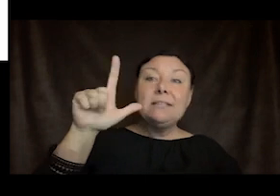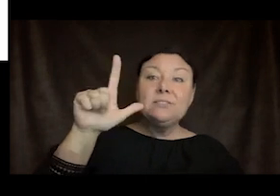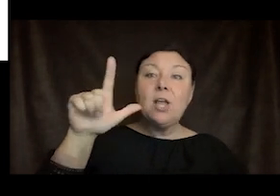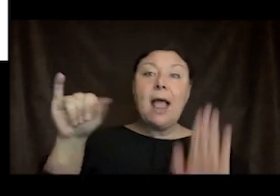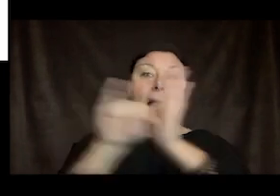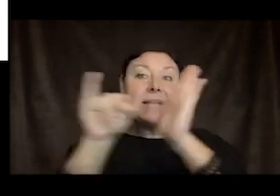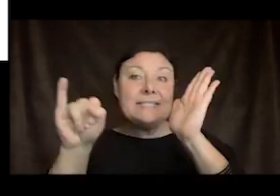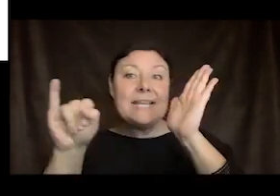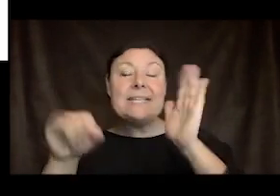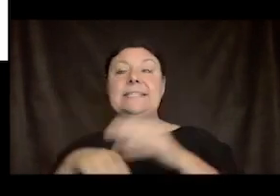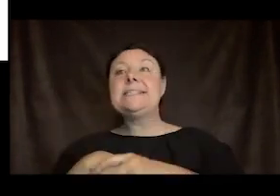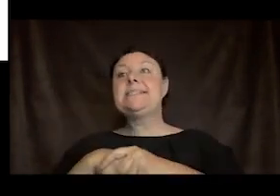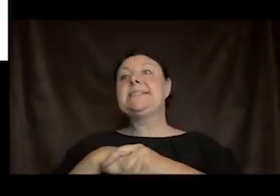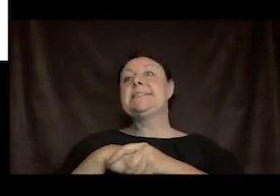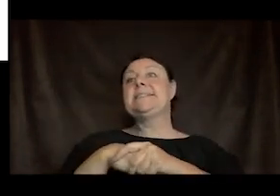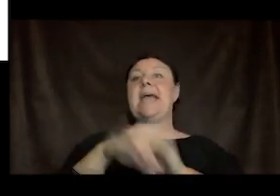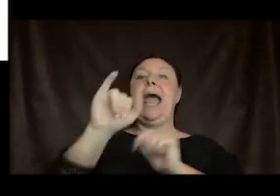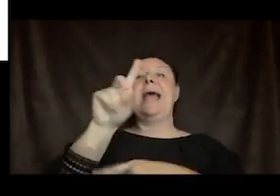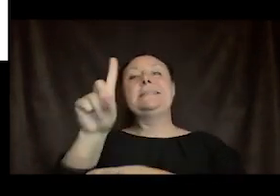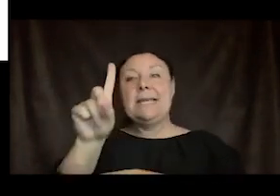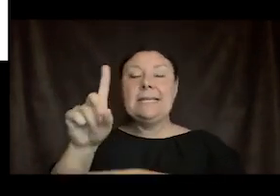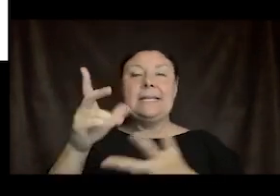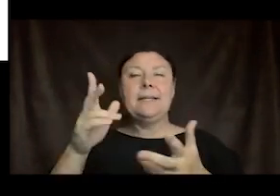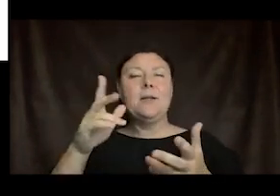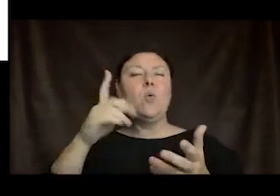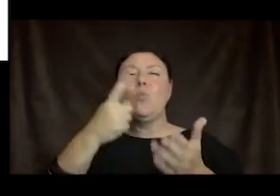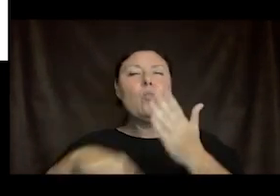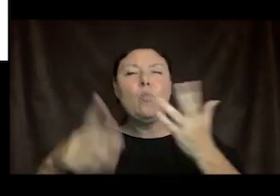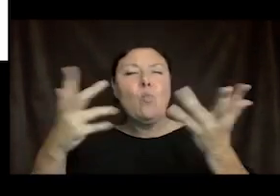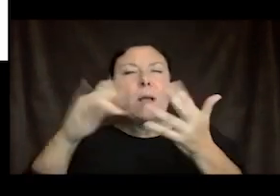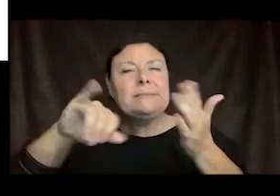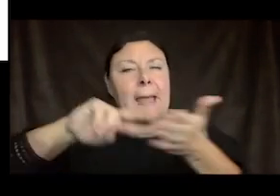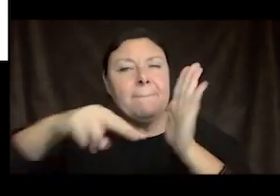ethnic identity. What does it mean to have